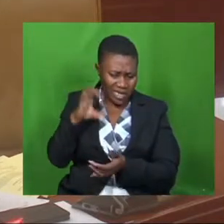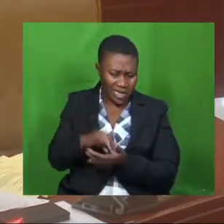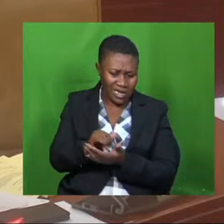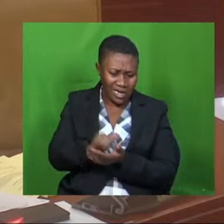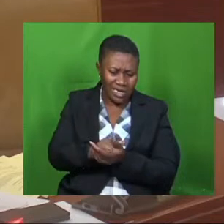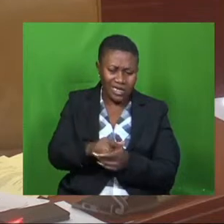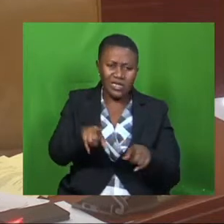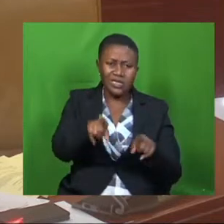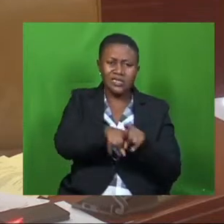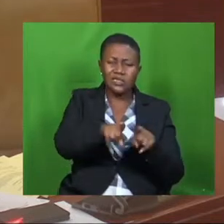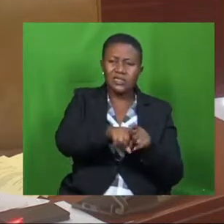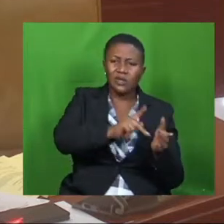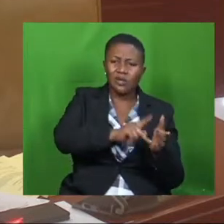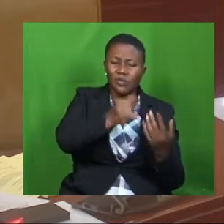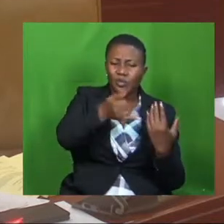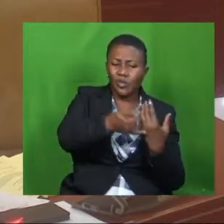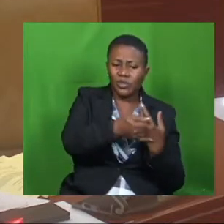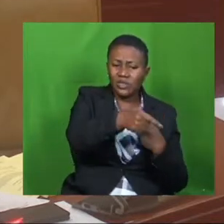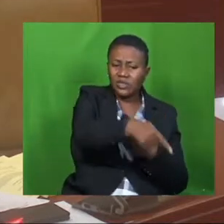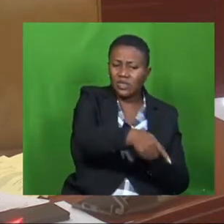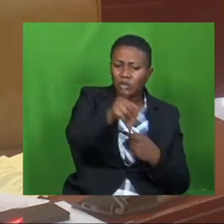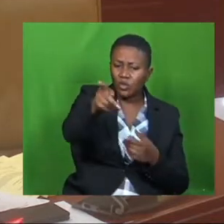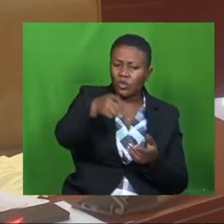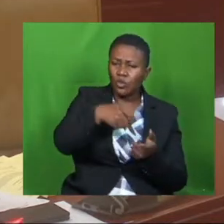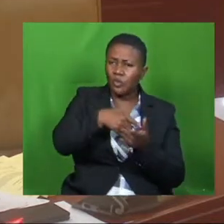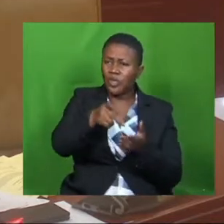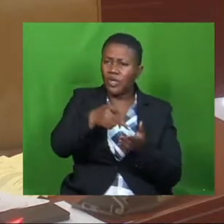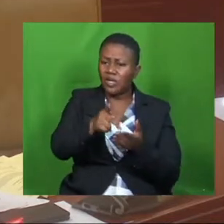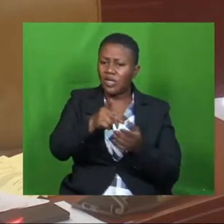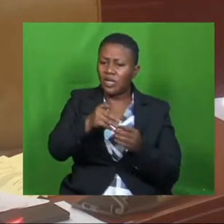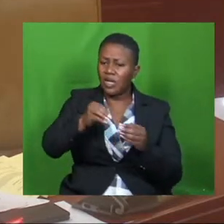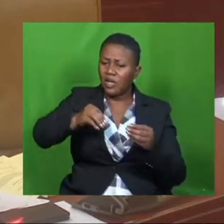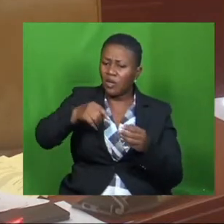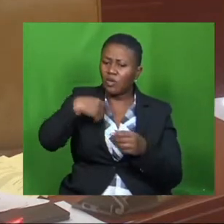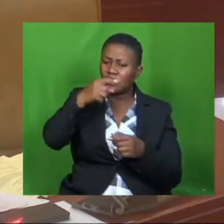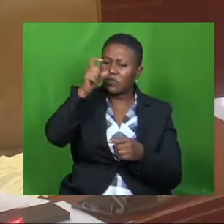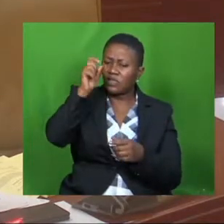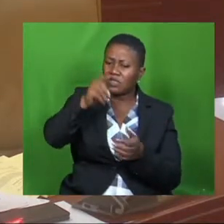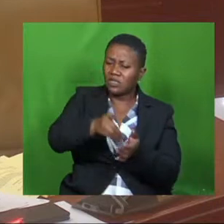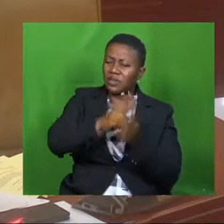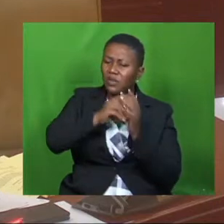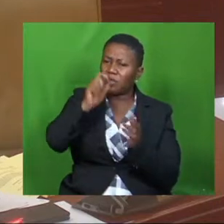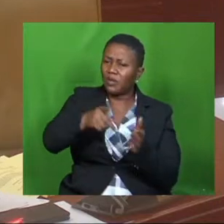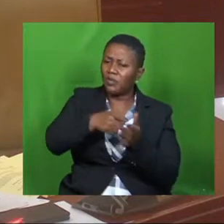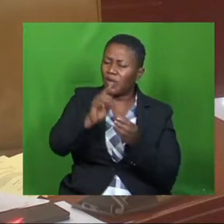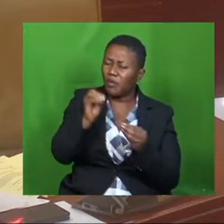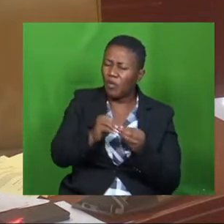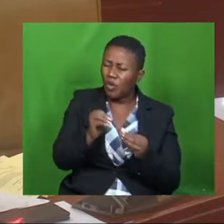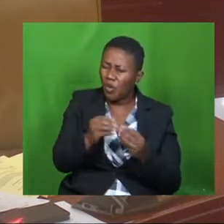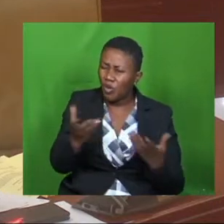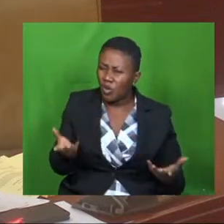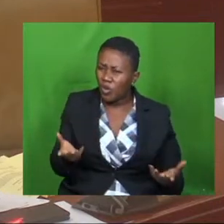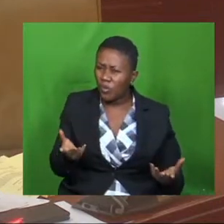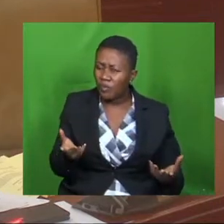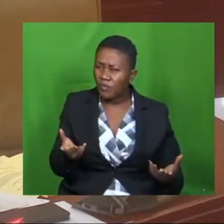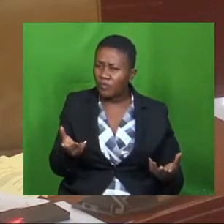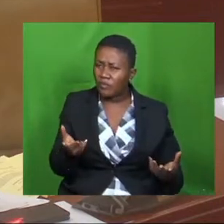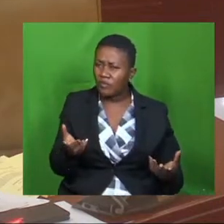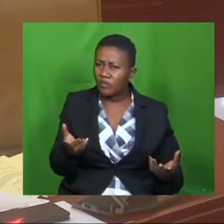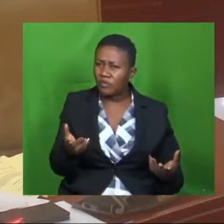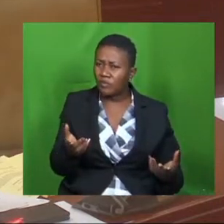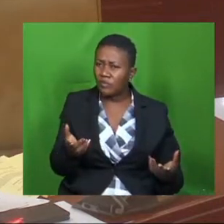All the infractions we're talking about do not necessarily result in loss of